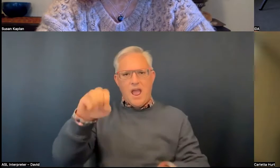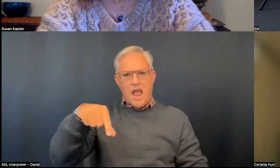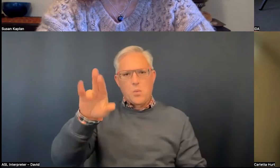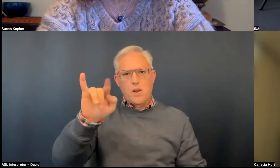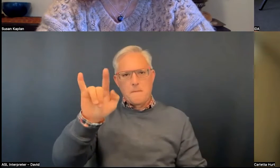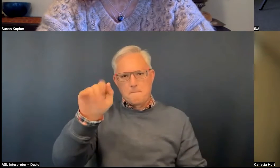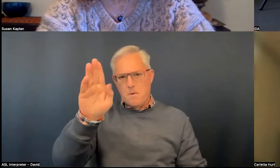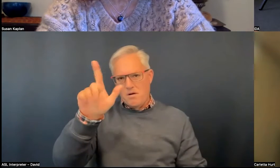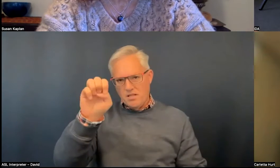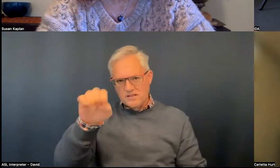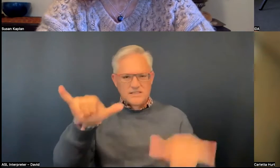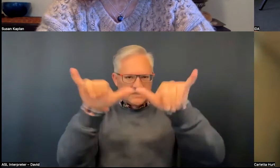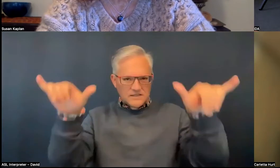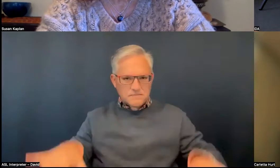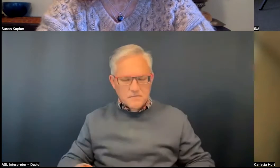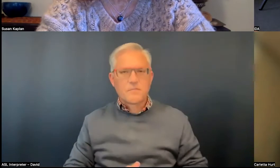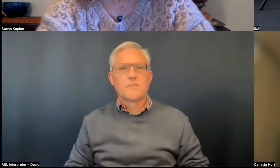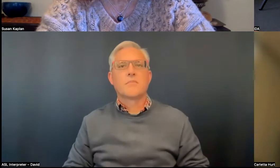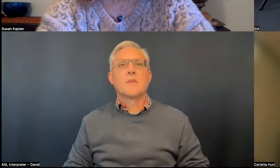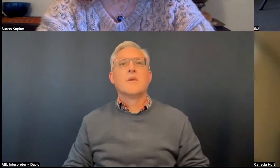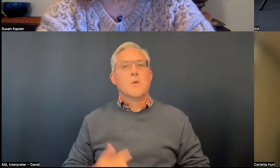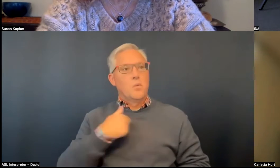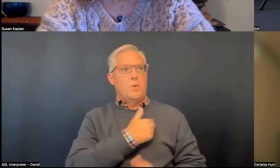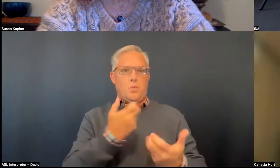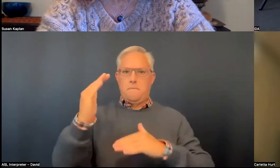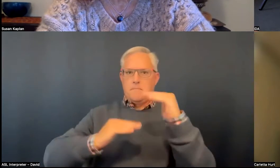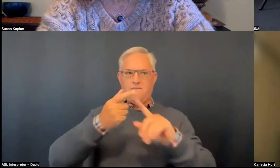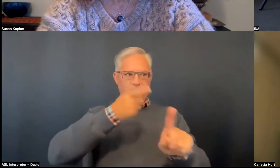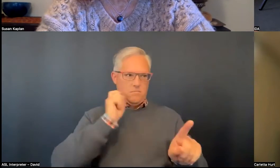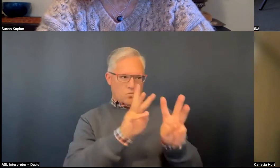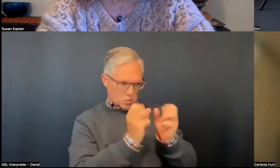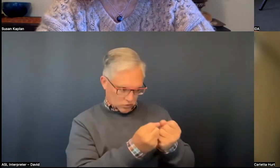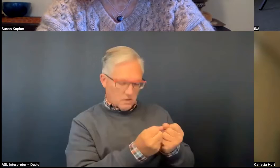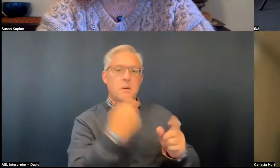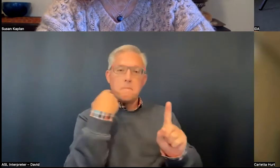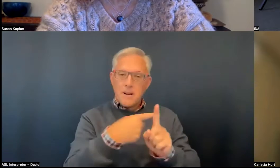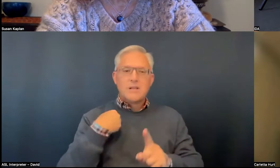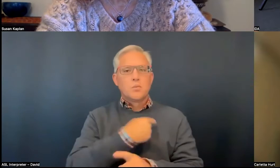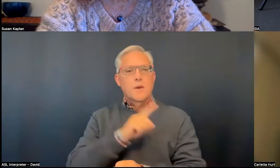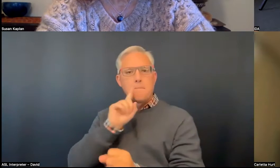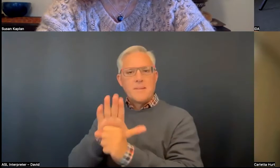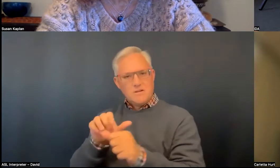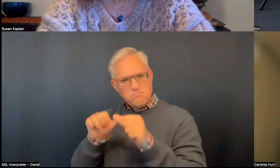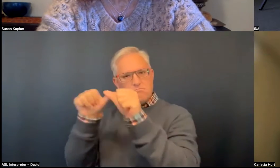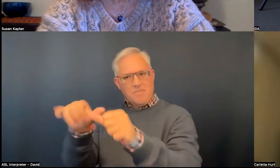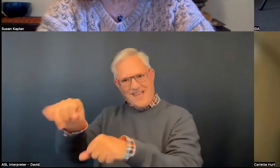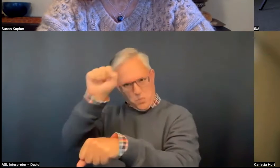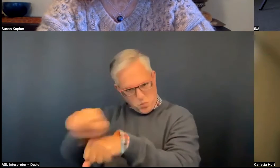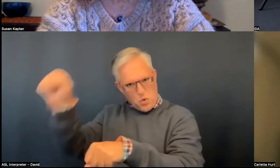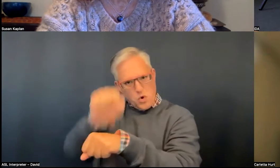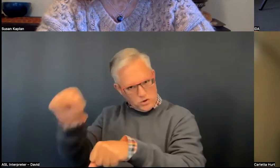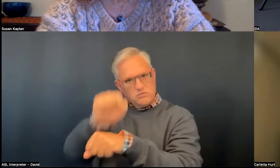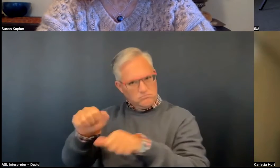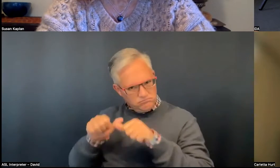and actions that stem from the workshops, and we're also very committed towards the work in the long term, as I said before. The